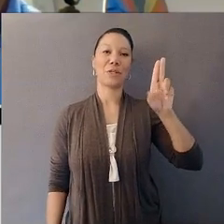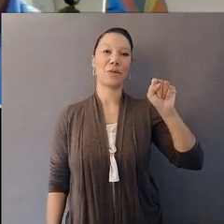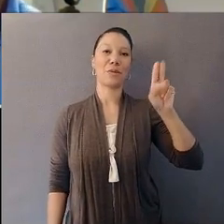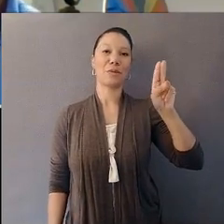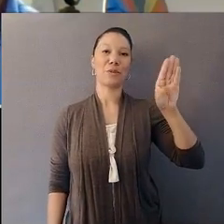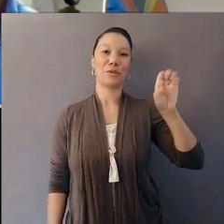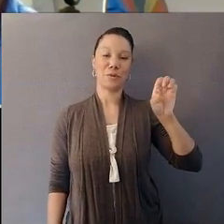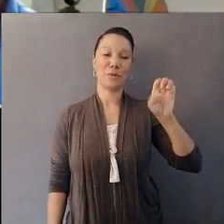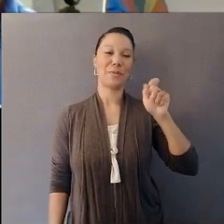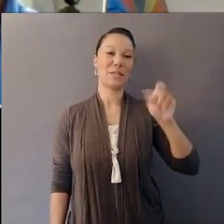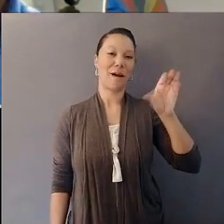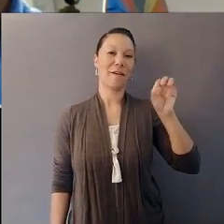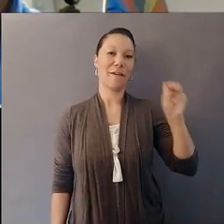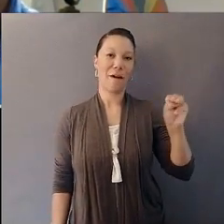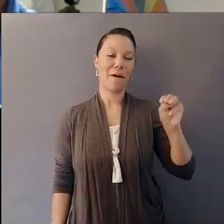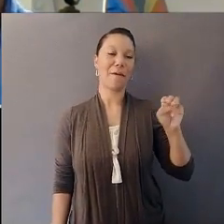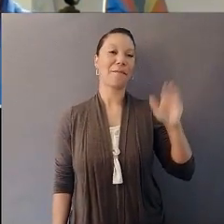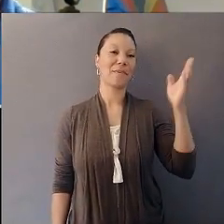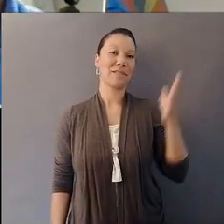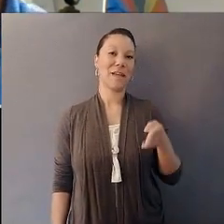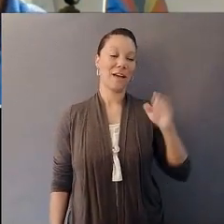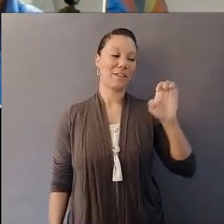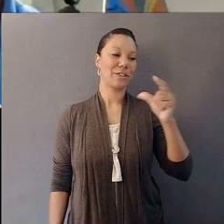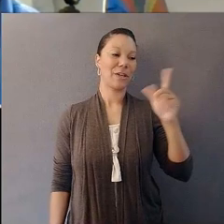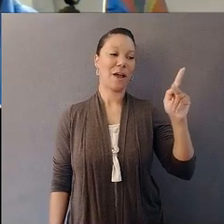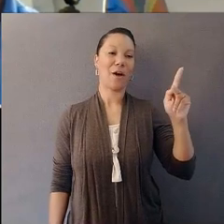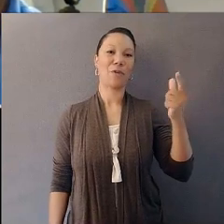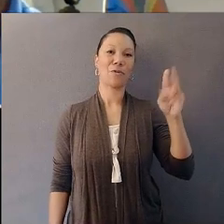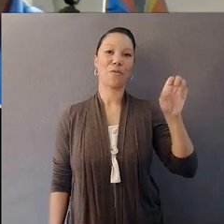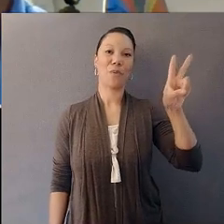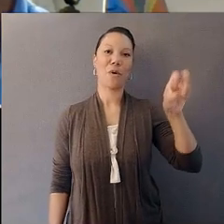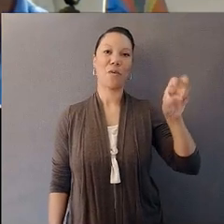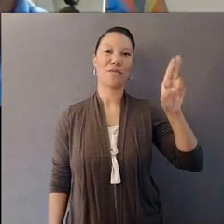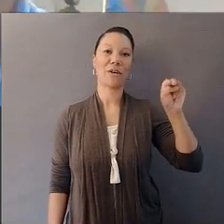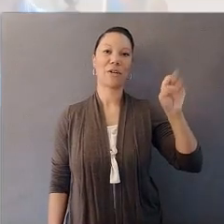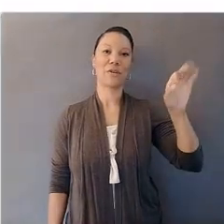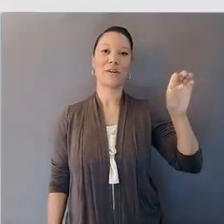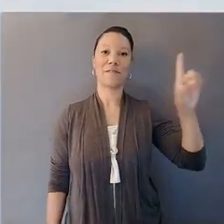I'm XANTHI Pinkerton. And I'm Sandeep Dosanjh. Thank you for watching. We'll see you next time.